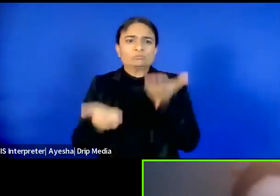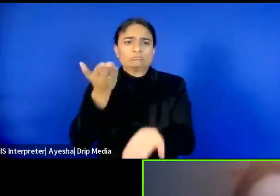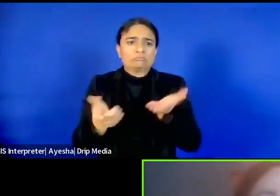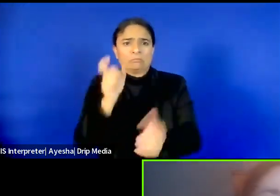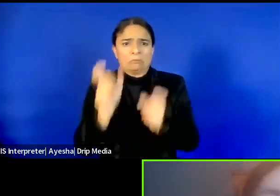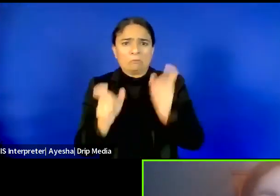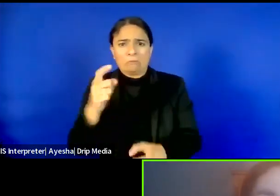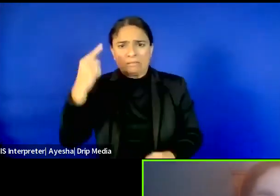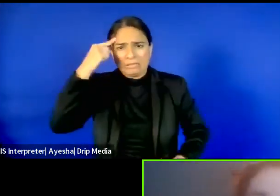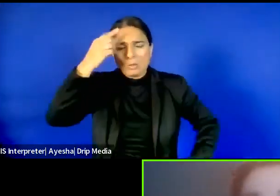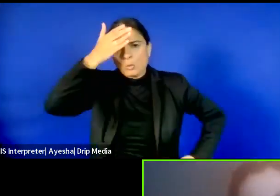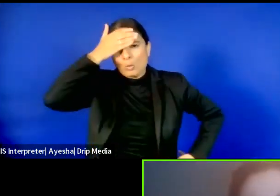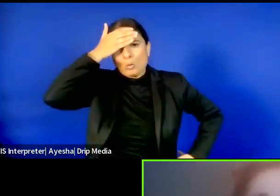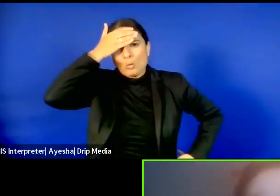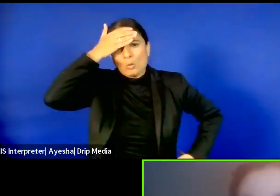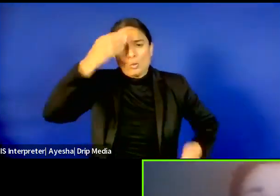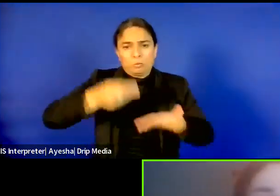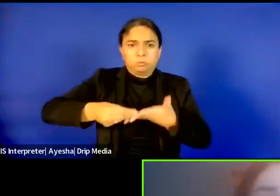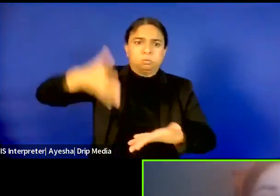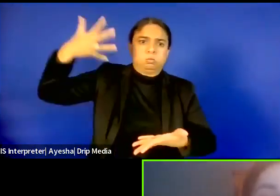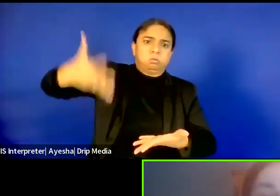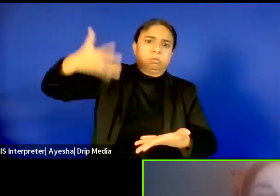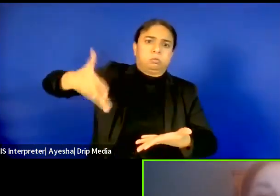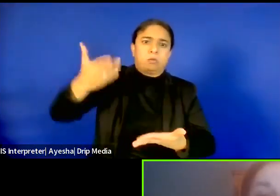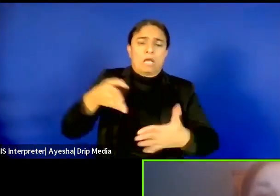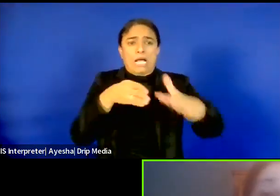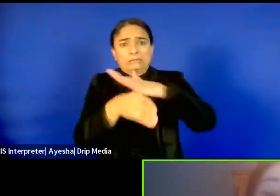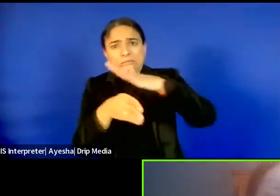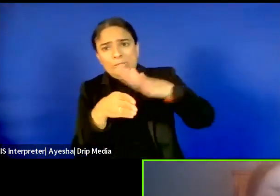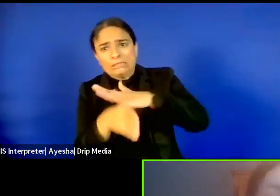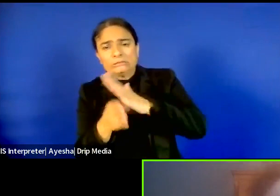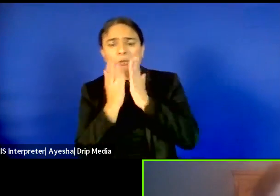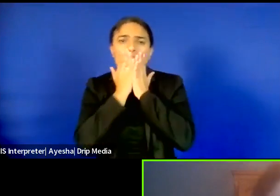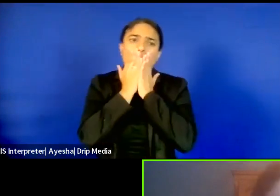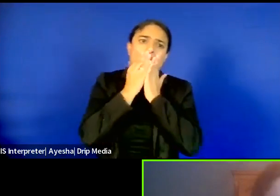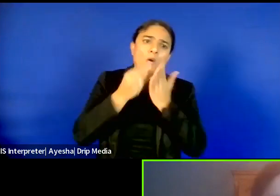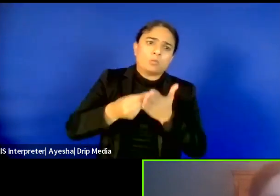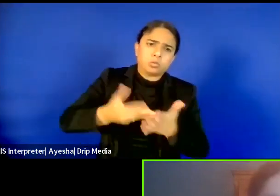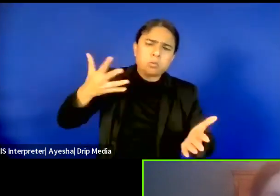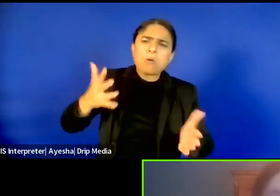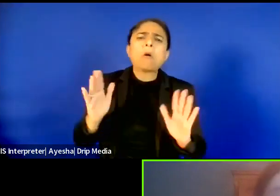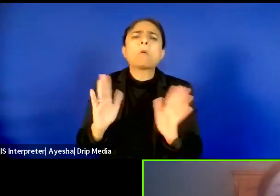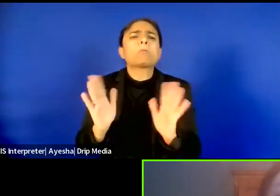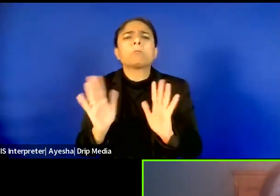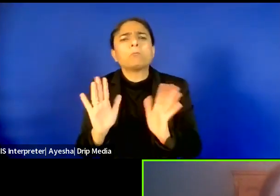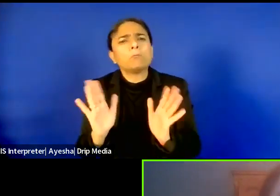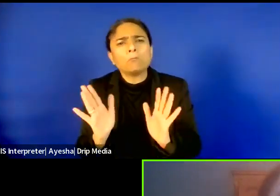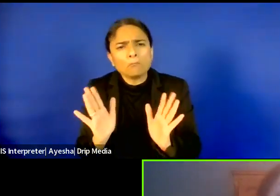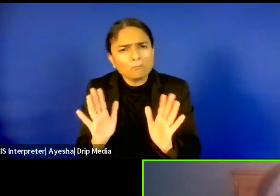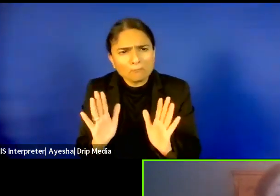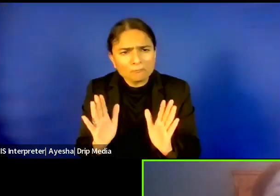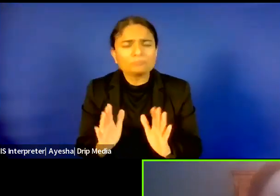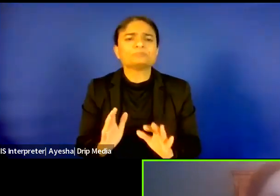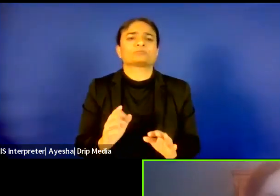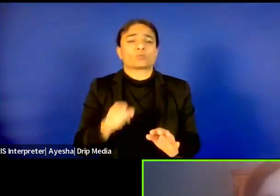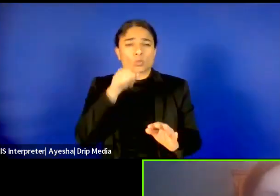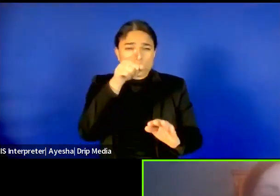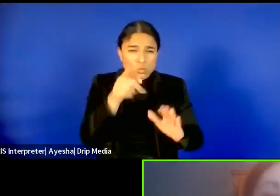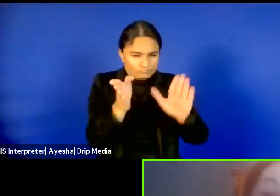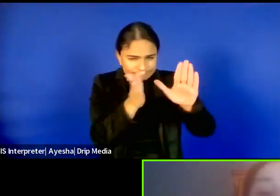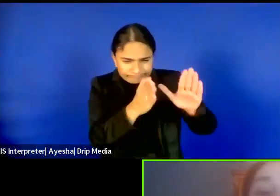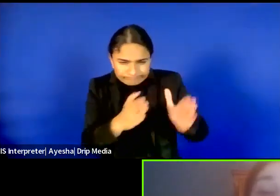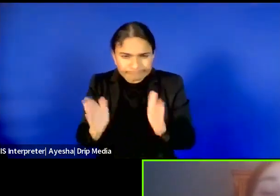cost a lot, but it is not necessarily the case if you budget for it and you do it at the beginning. So I wanted